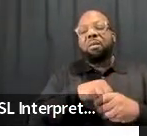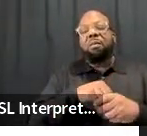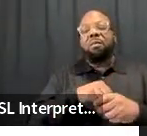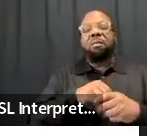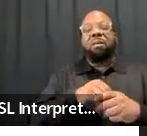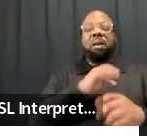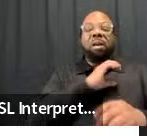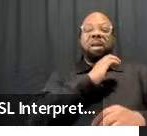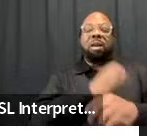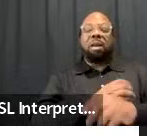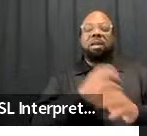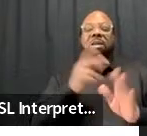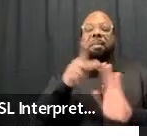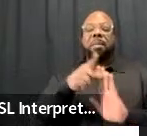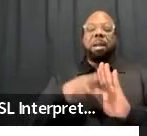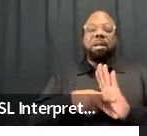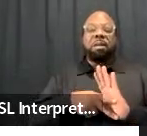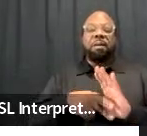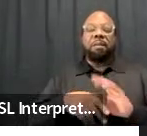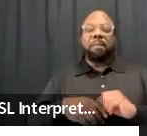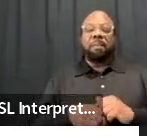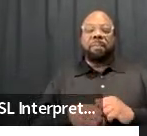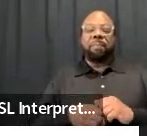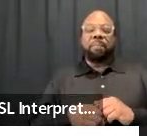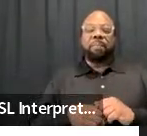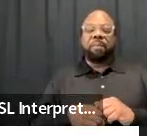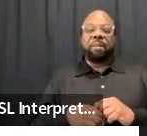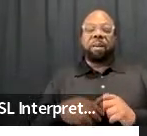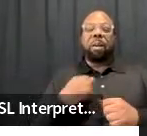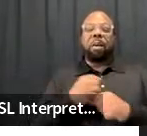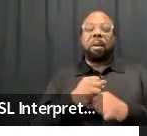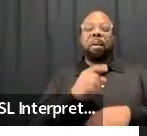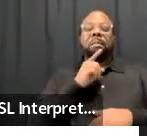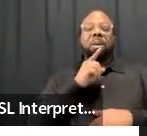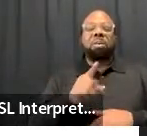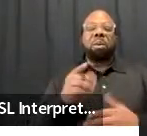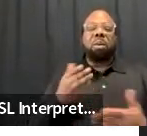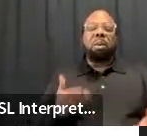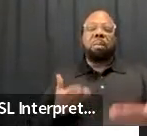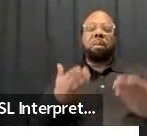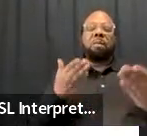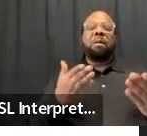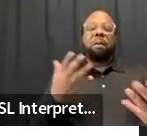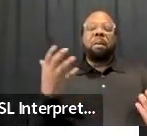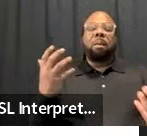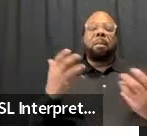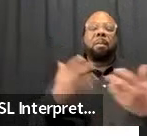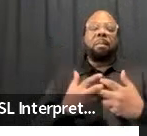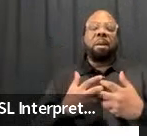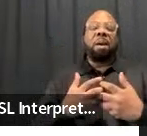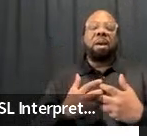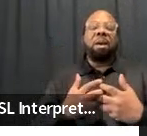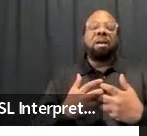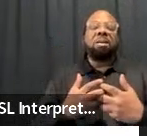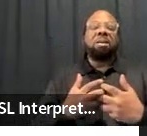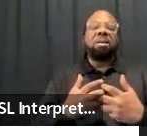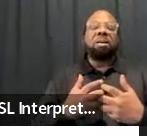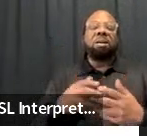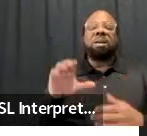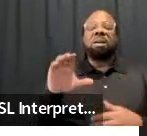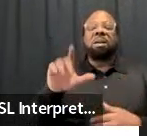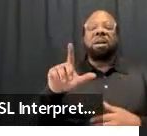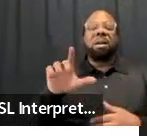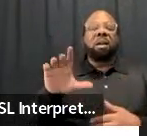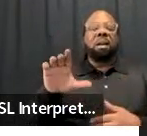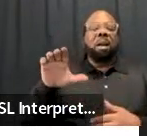energy policy, to ensure that what we're proposing is aligned with the broad brushstrokes of what's the CLCPA